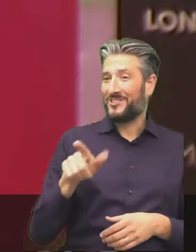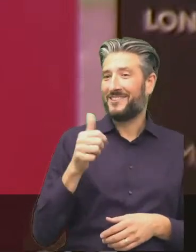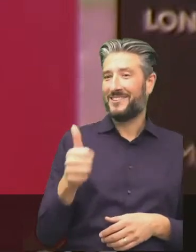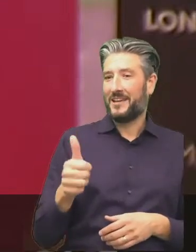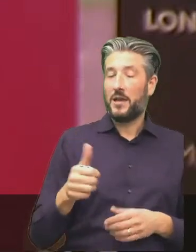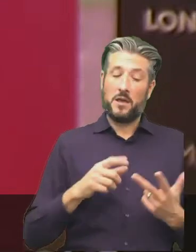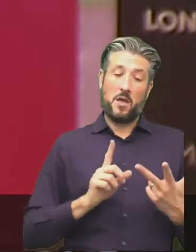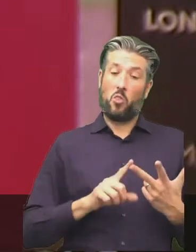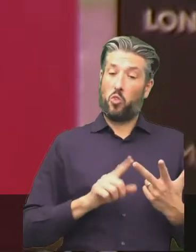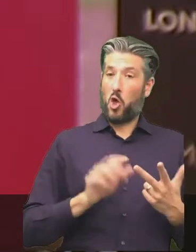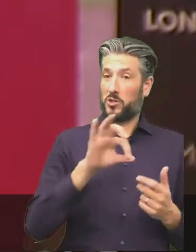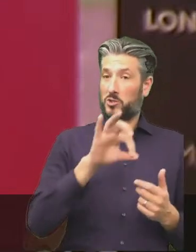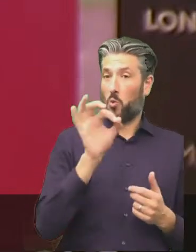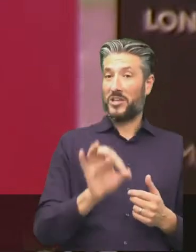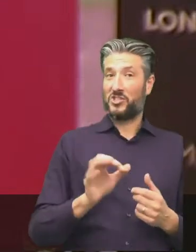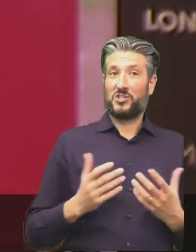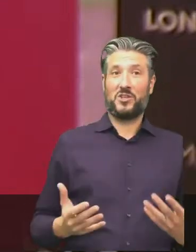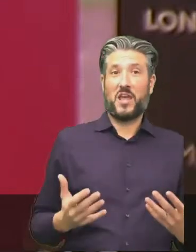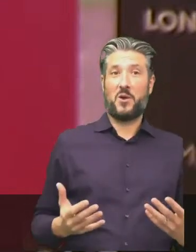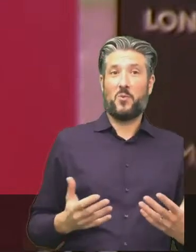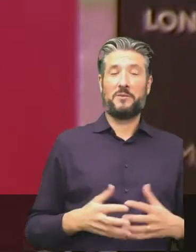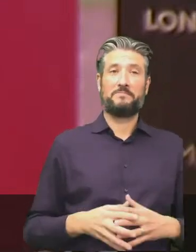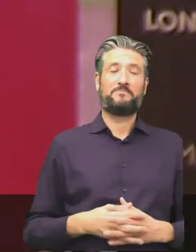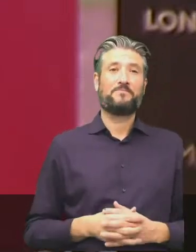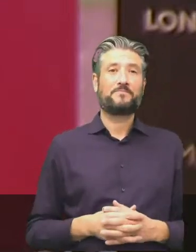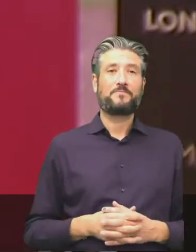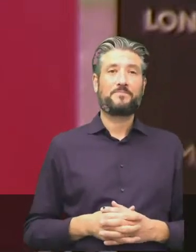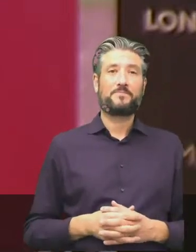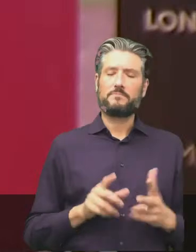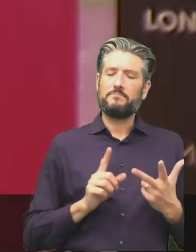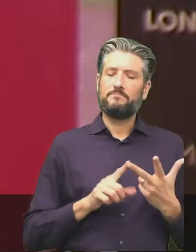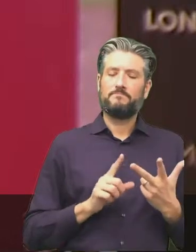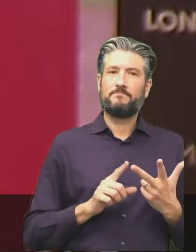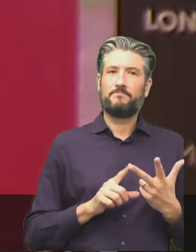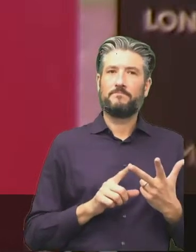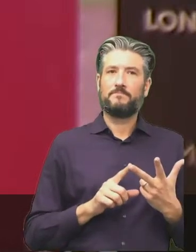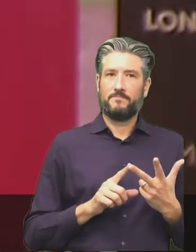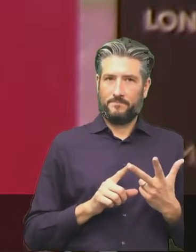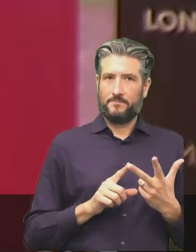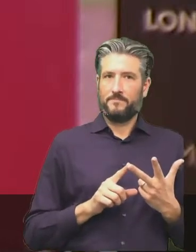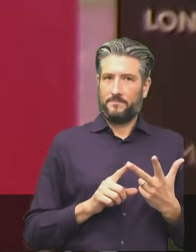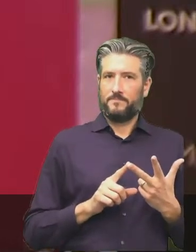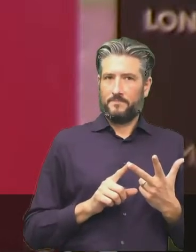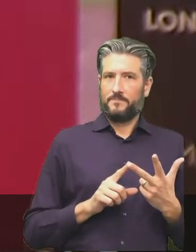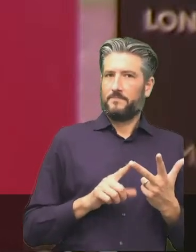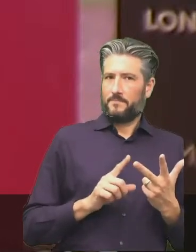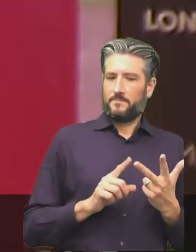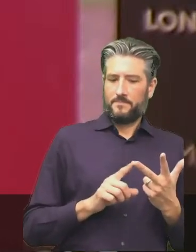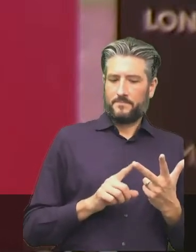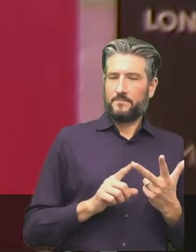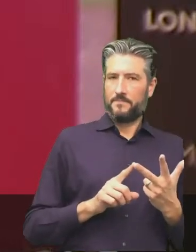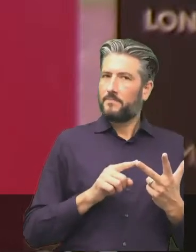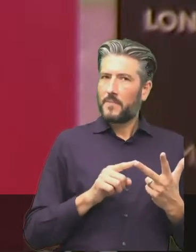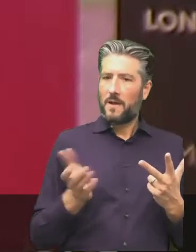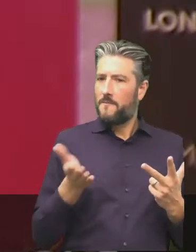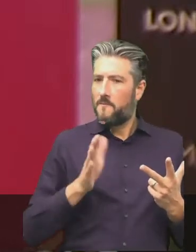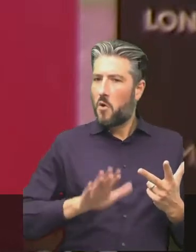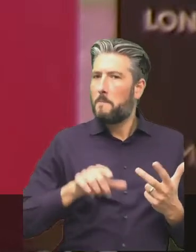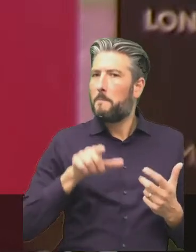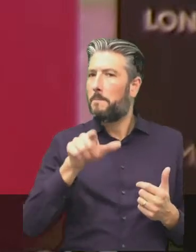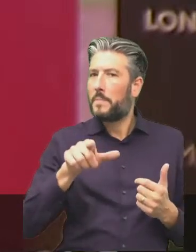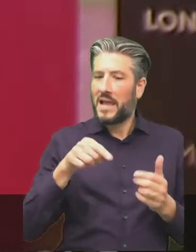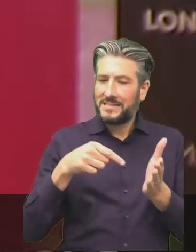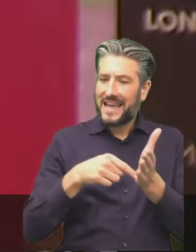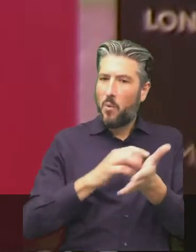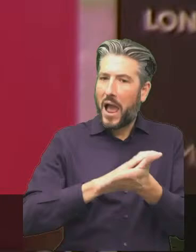question, which will be from Loriana Sester from the Borough of Tower Hamlets. Can you please go